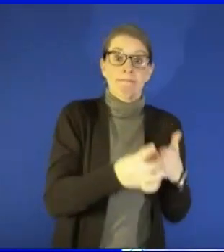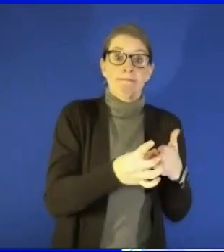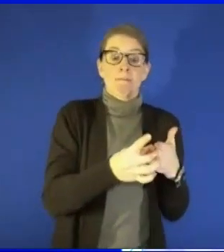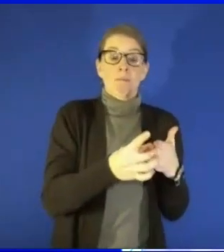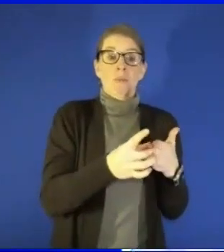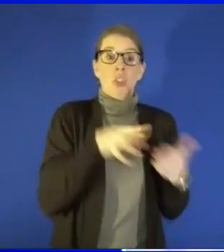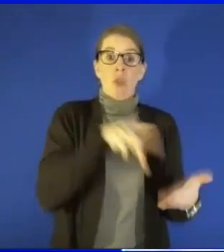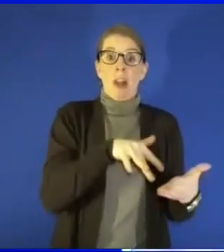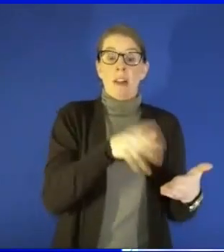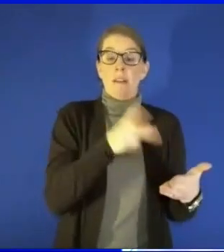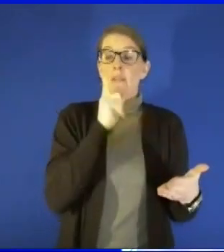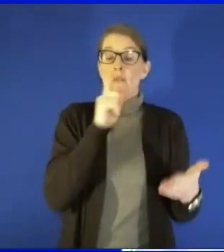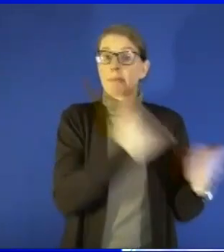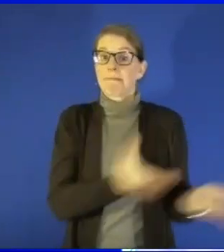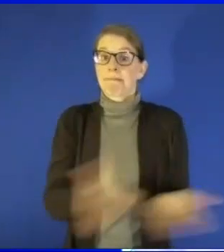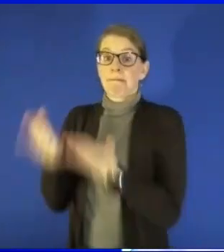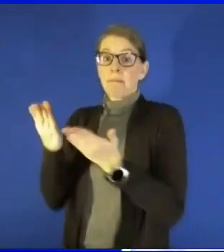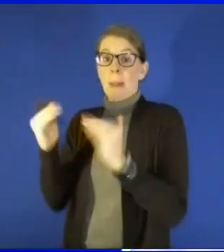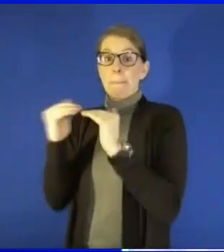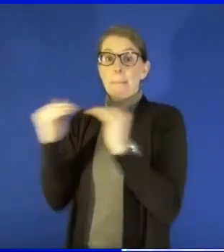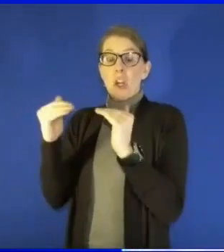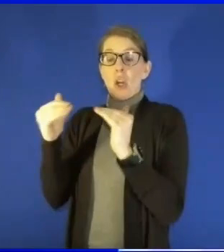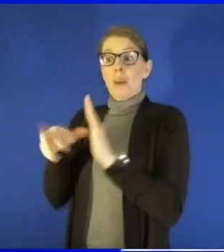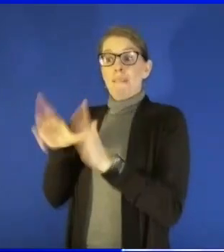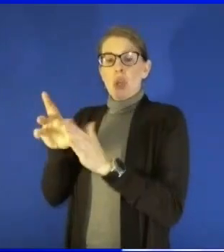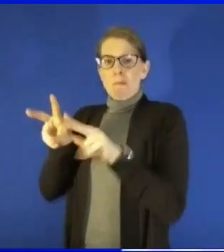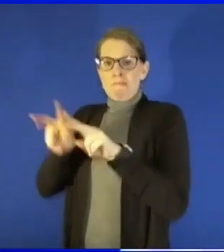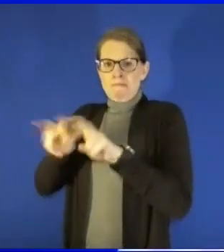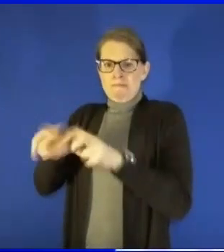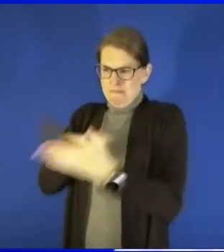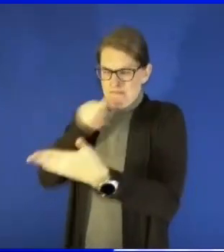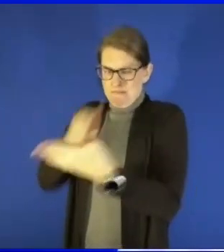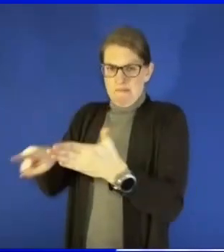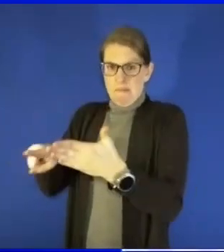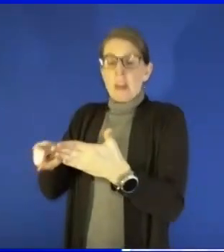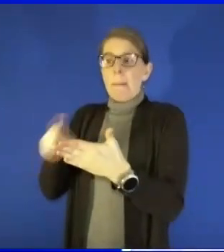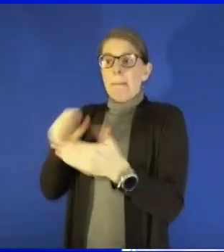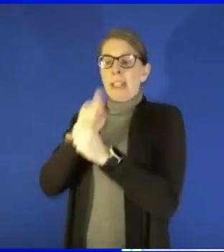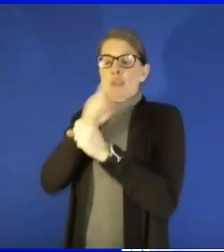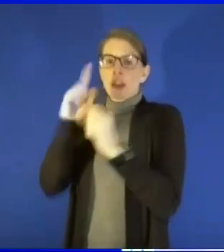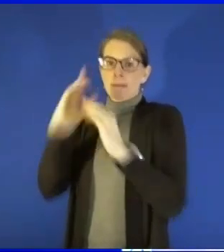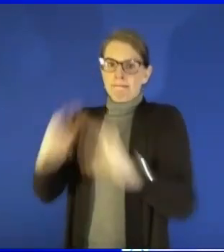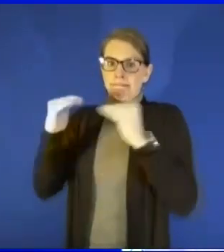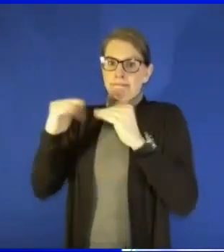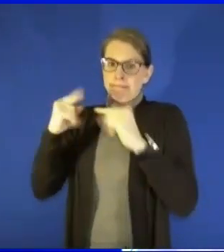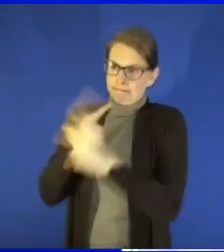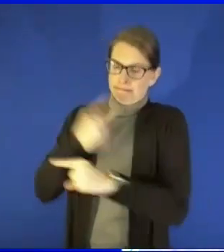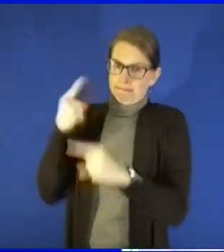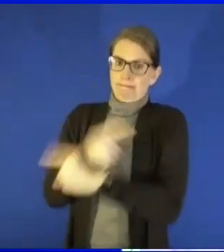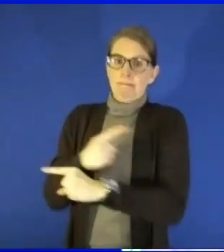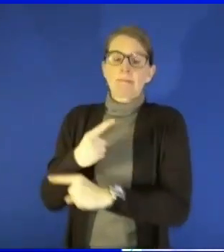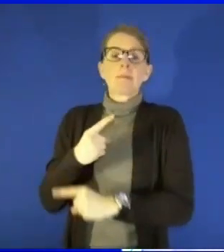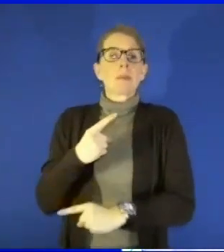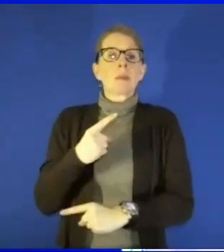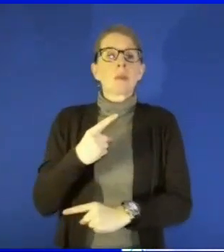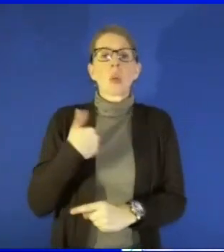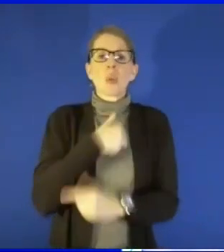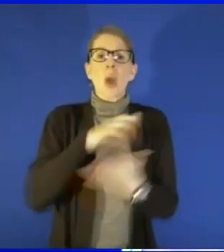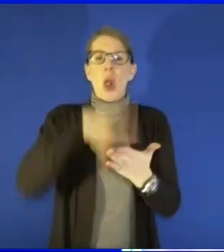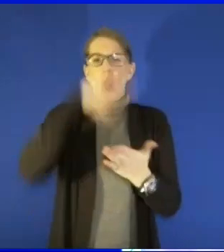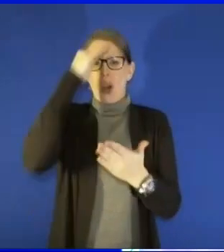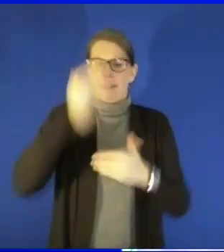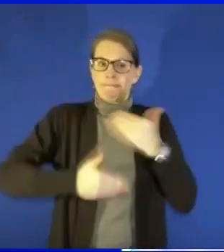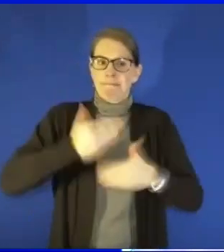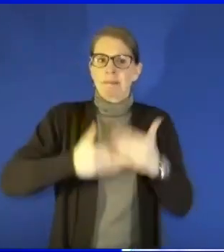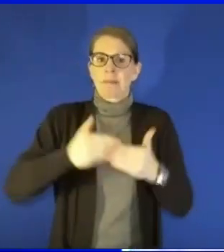they are critiqued to make sure that everything is above board and it is accurate. And so I think we are learning this. Dr. Castro